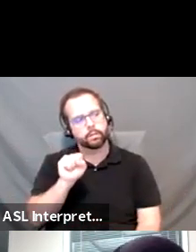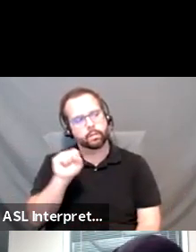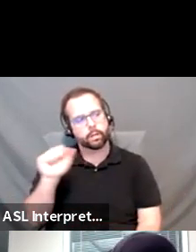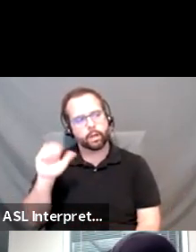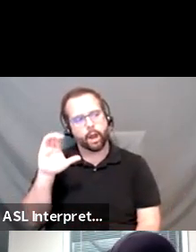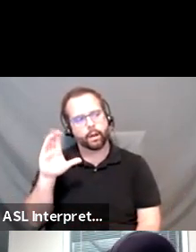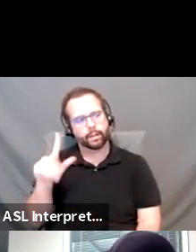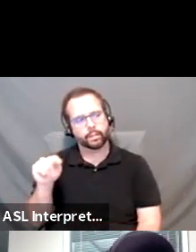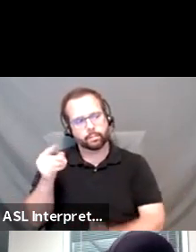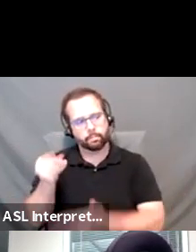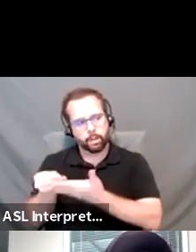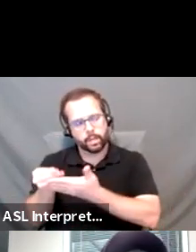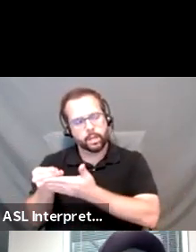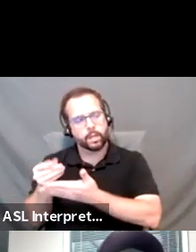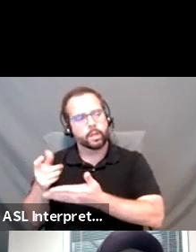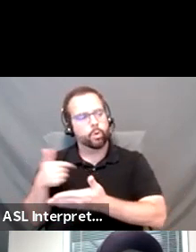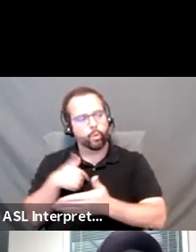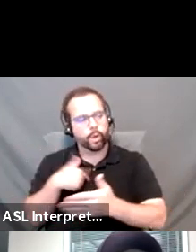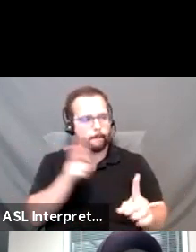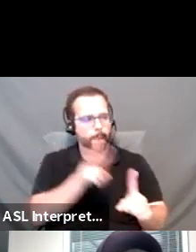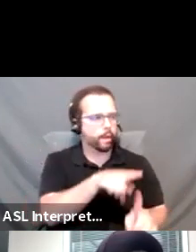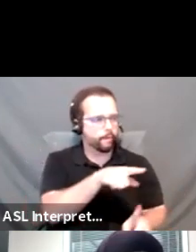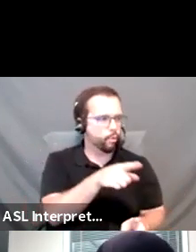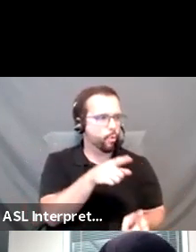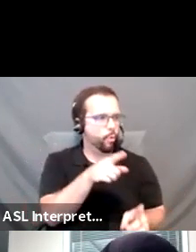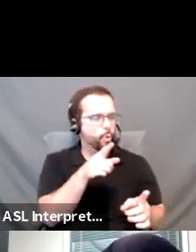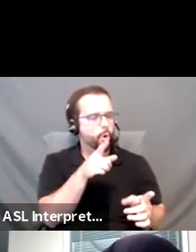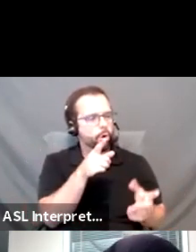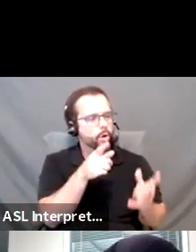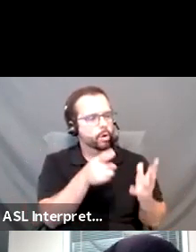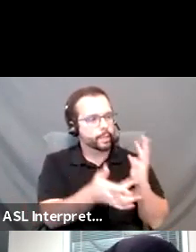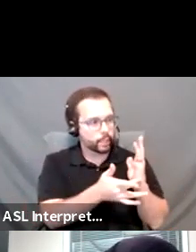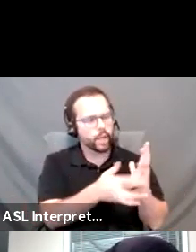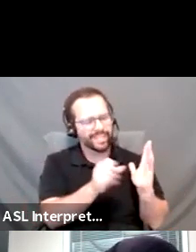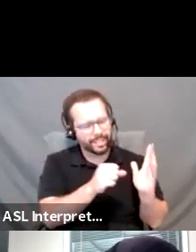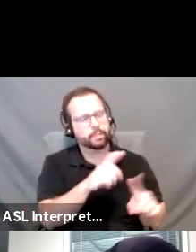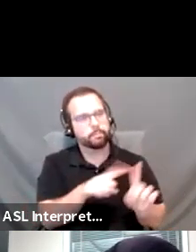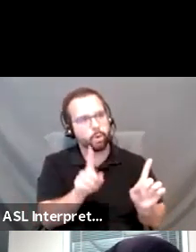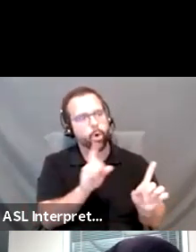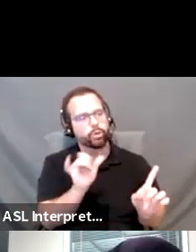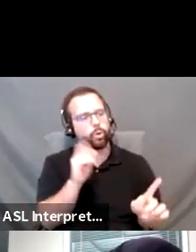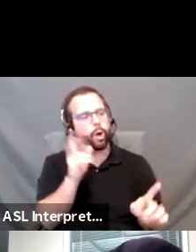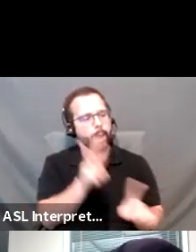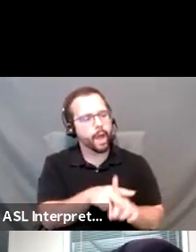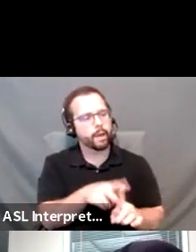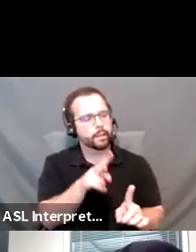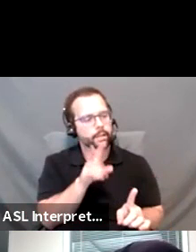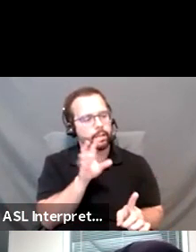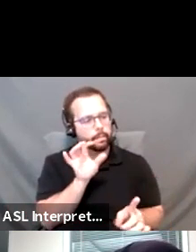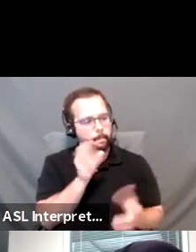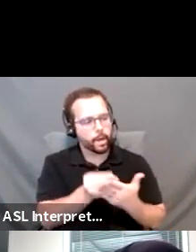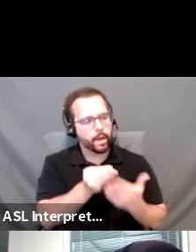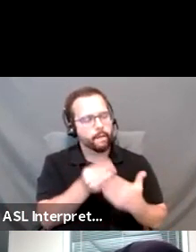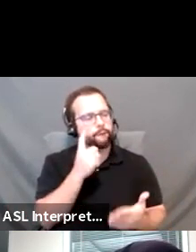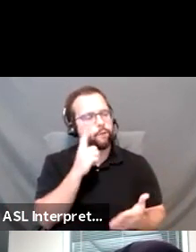not just say tablets or like Chromebooks or things like that, but as well as